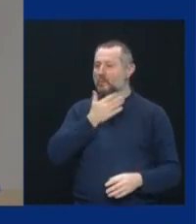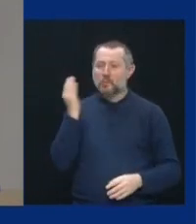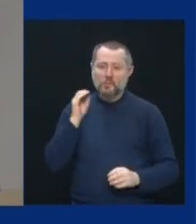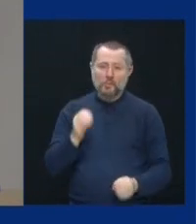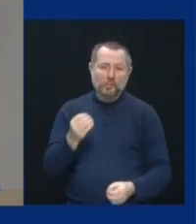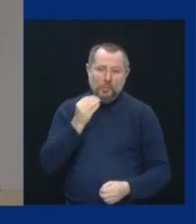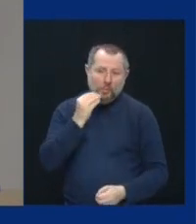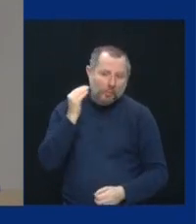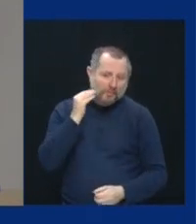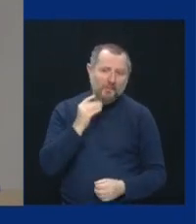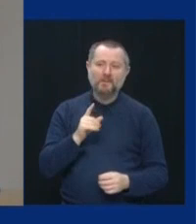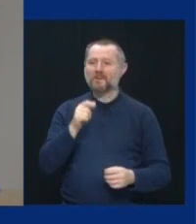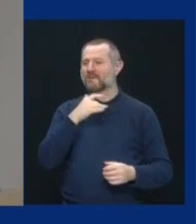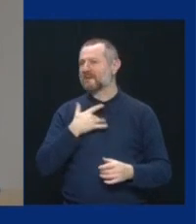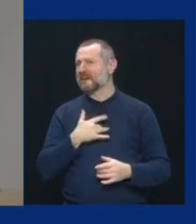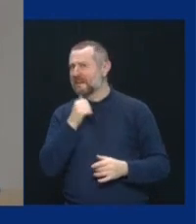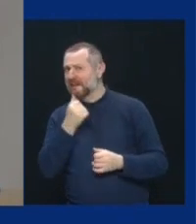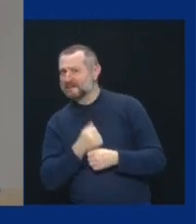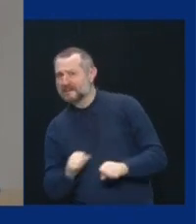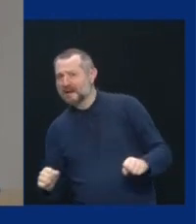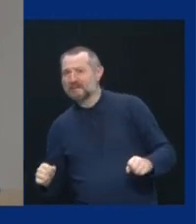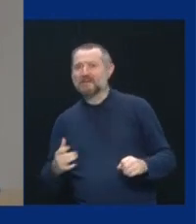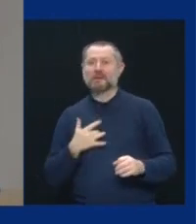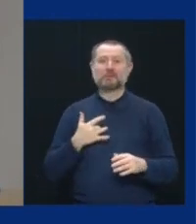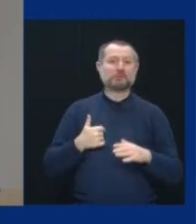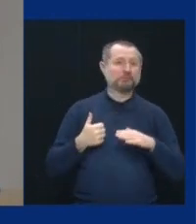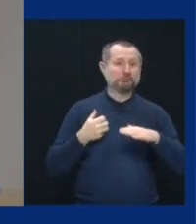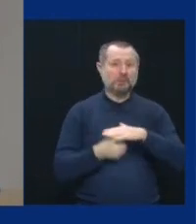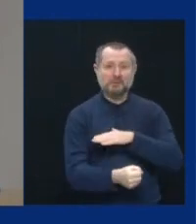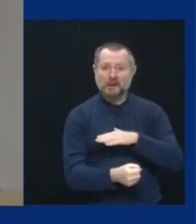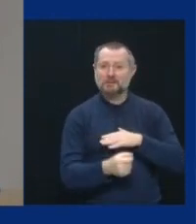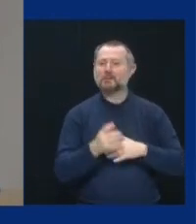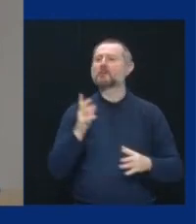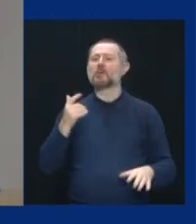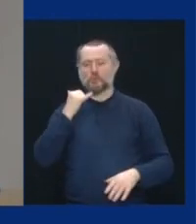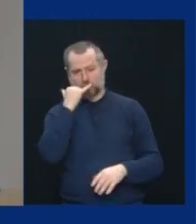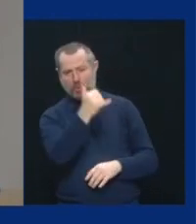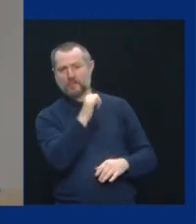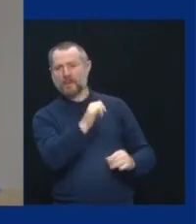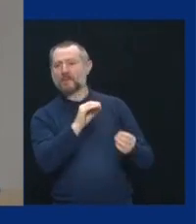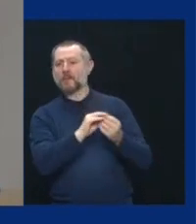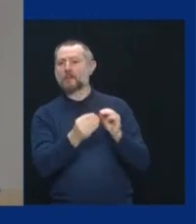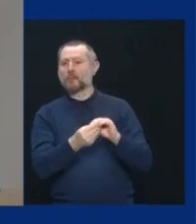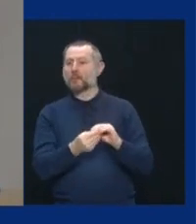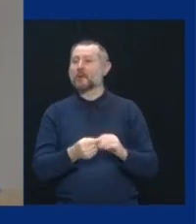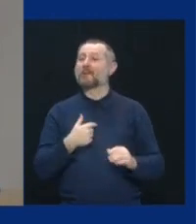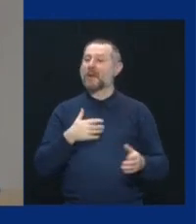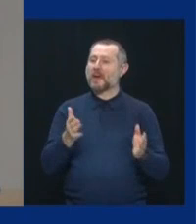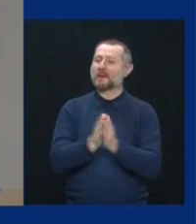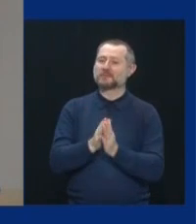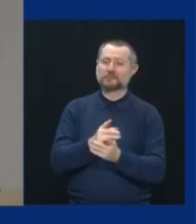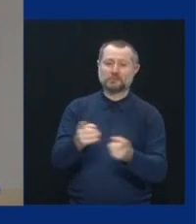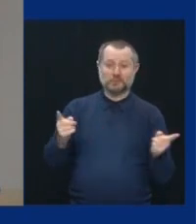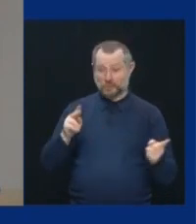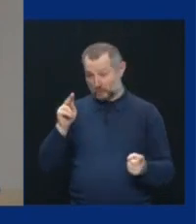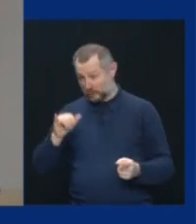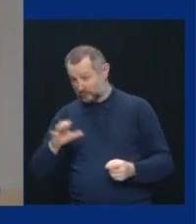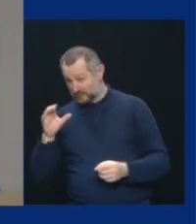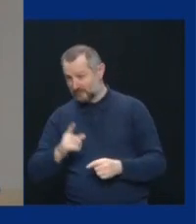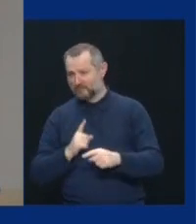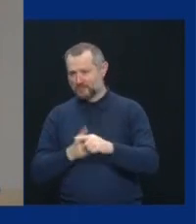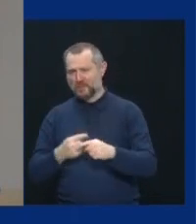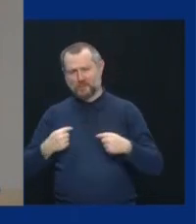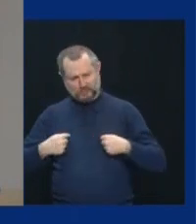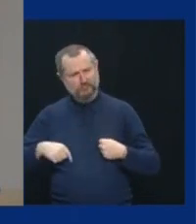those who don't feel safe in the shelter system. Additionally, we've not just asked for more from the city, we've done more on our end as well.